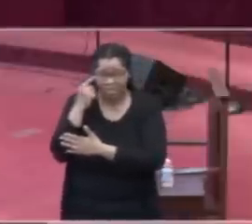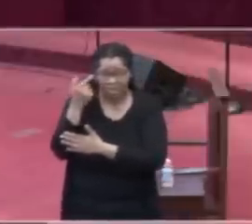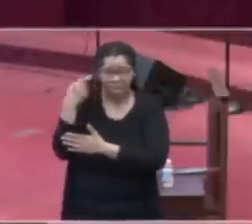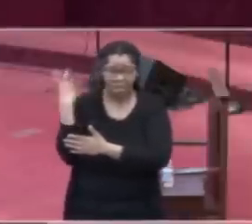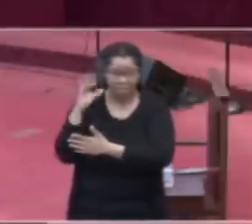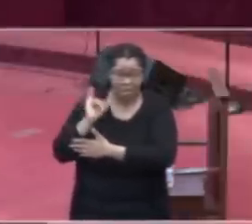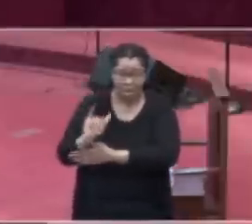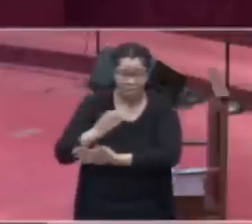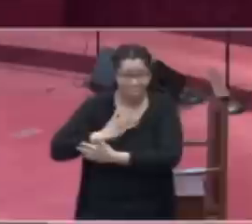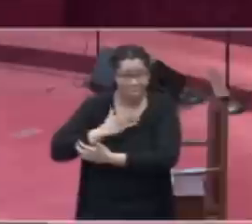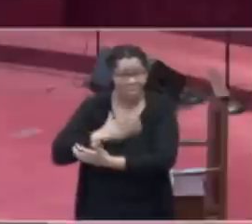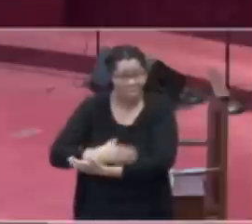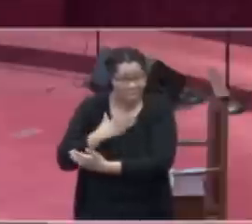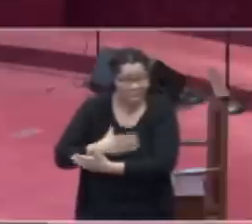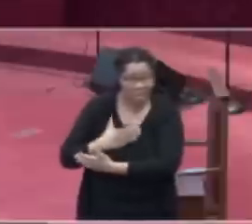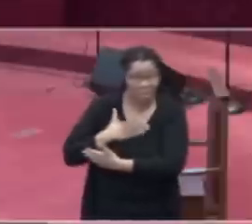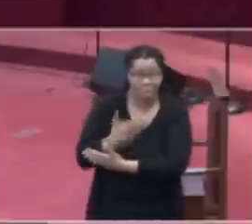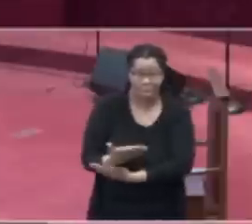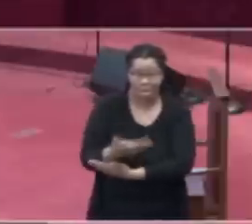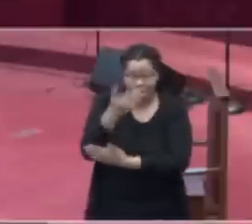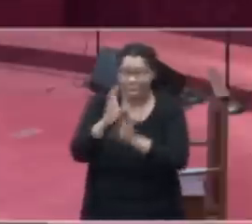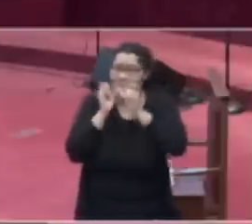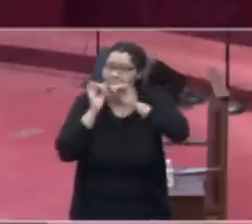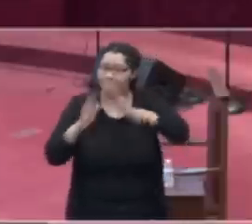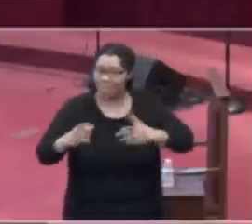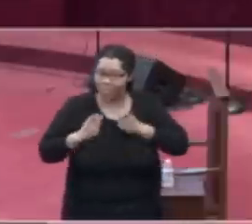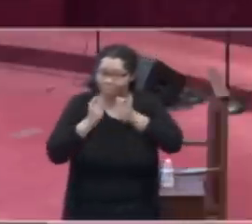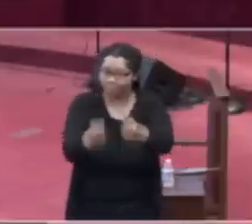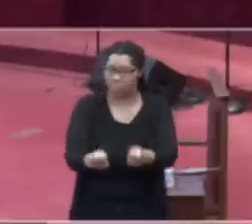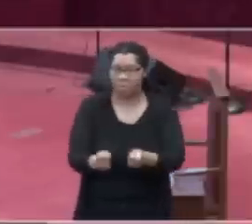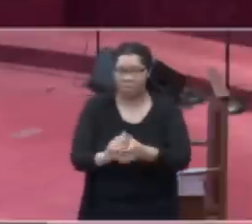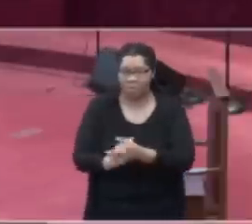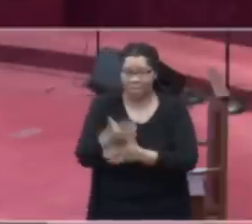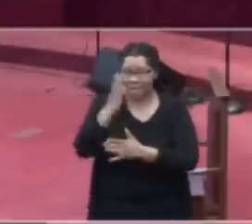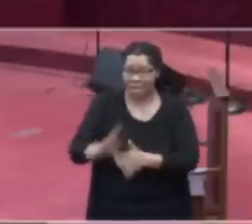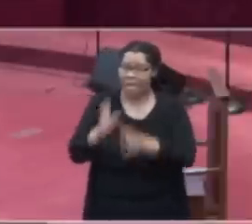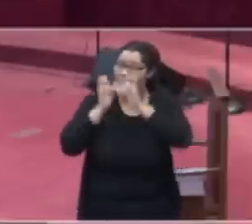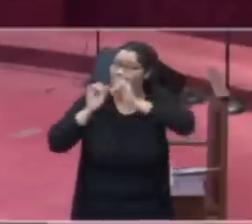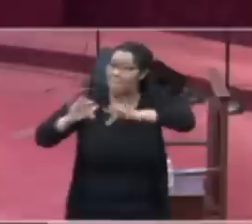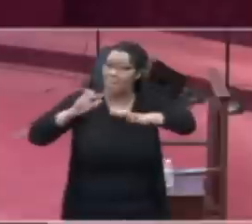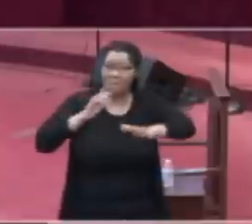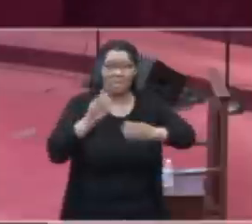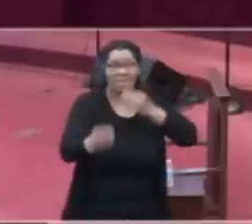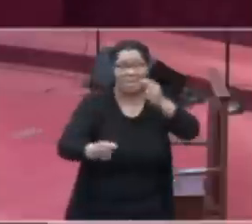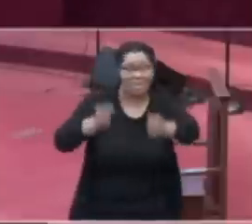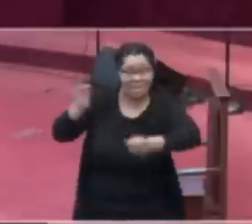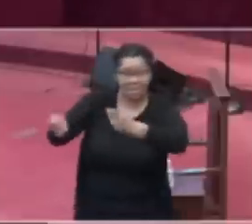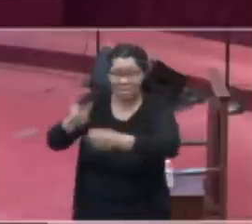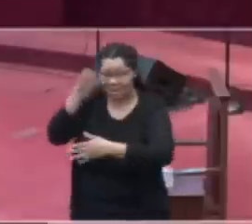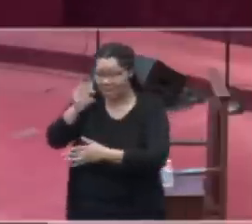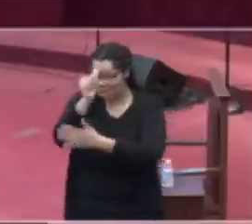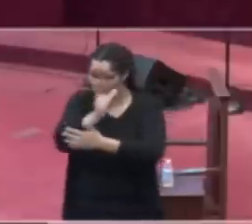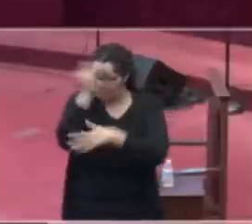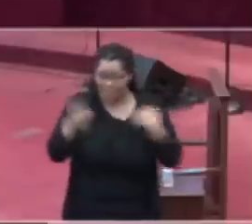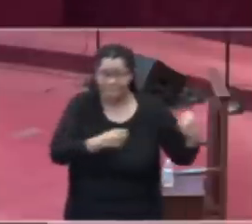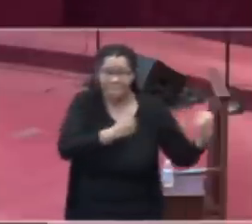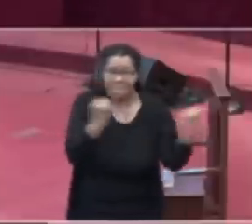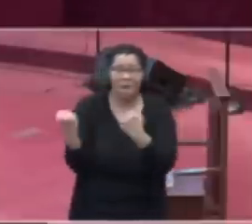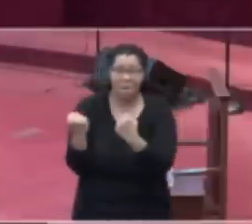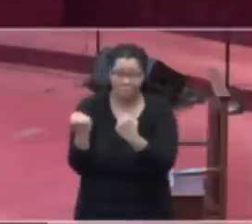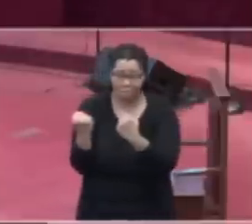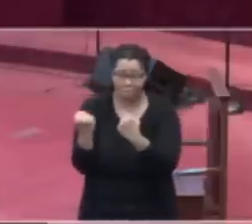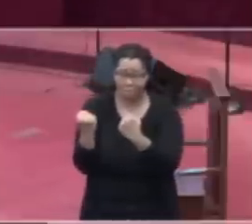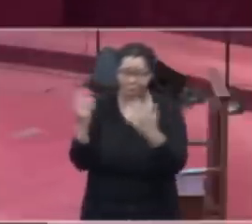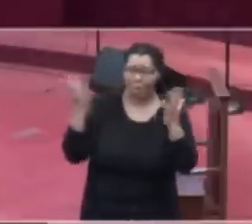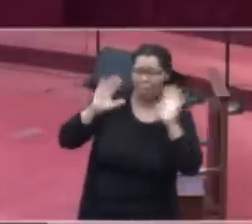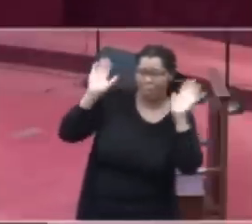eternal will, God's extended blessing, God's eternal favor, God's powerful anointing, God's